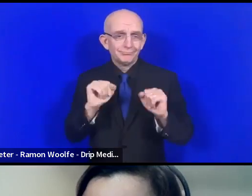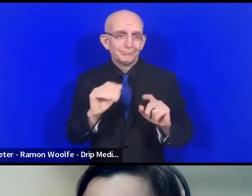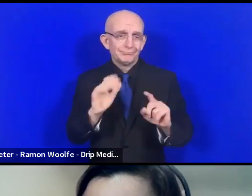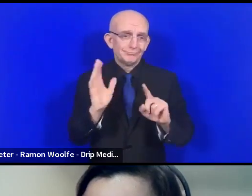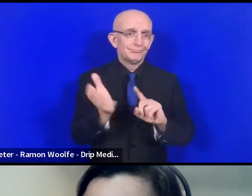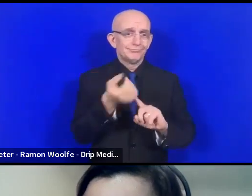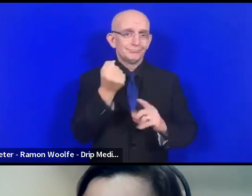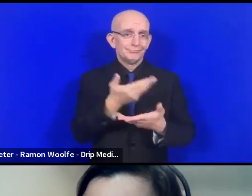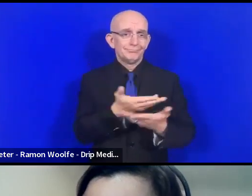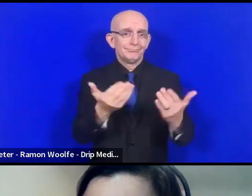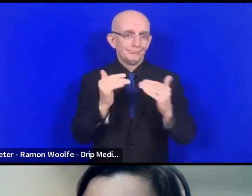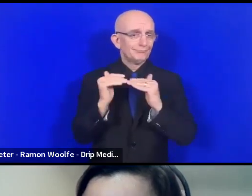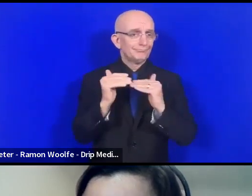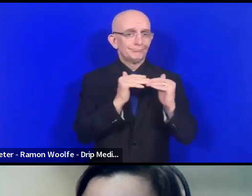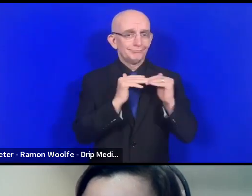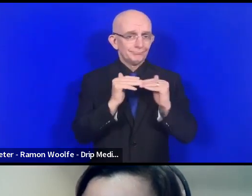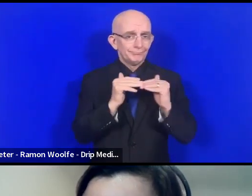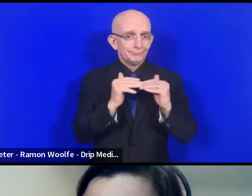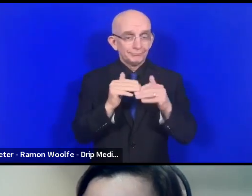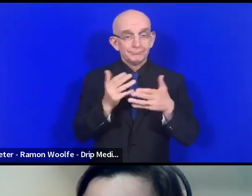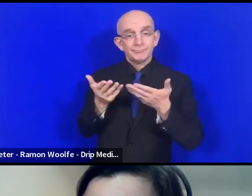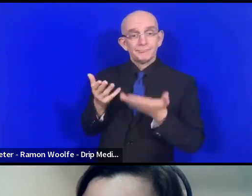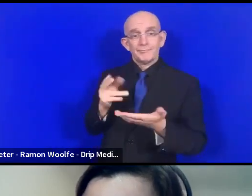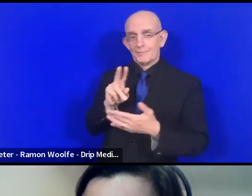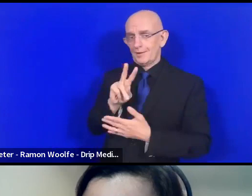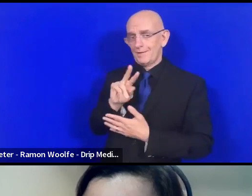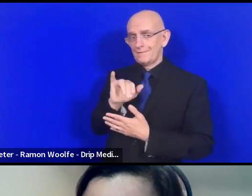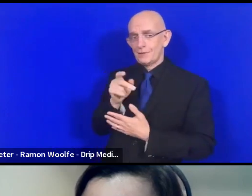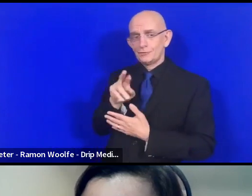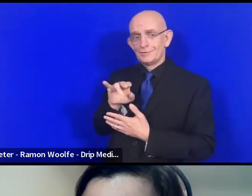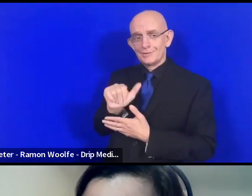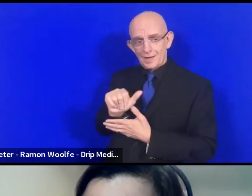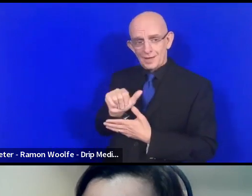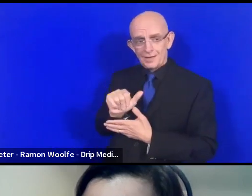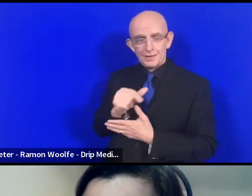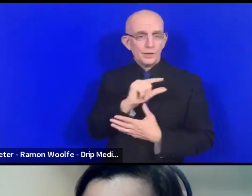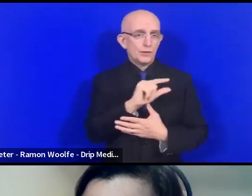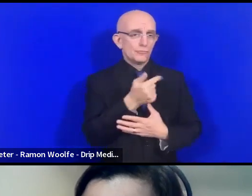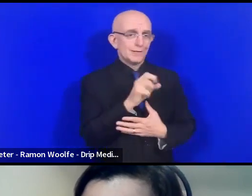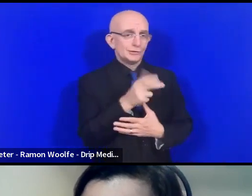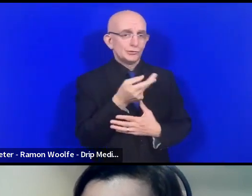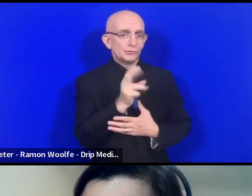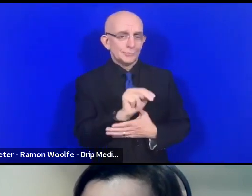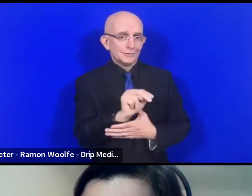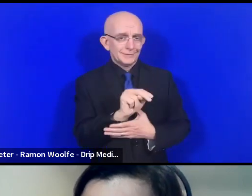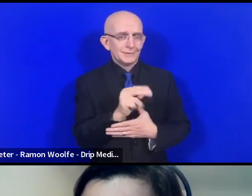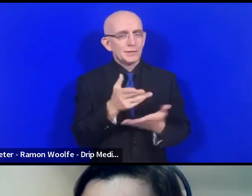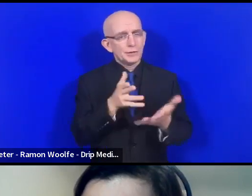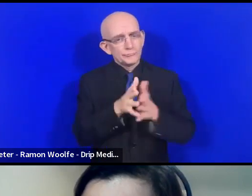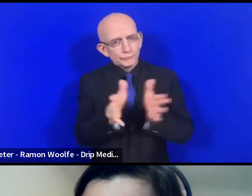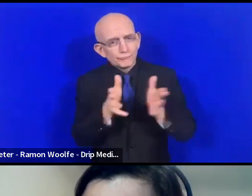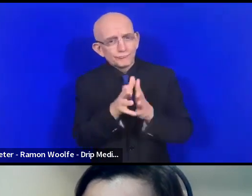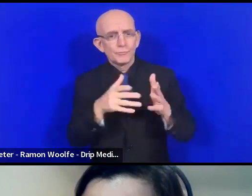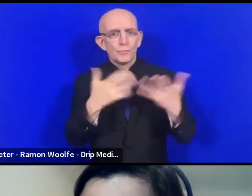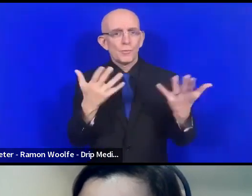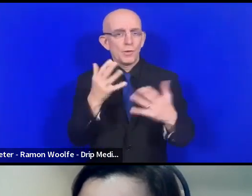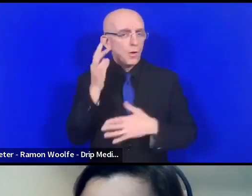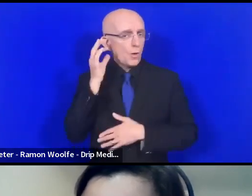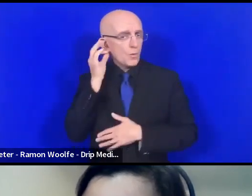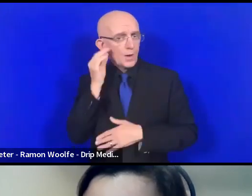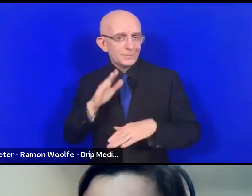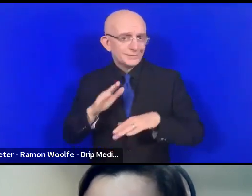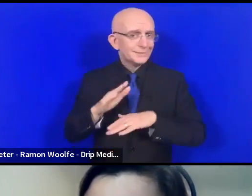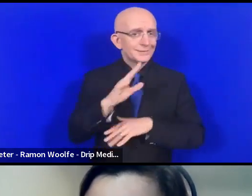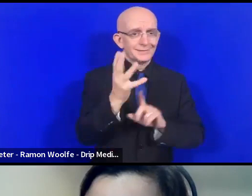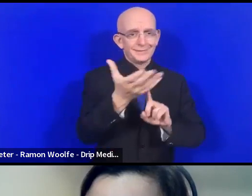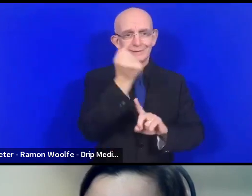and Gretchen about how the Women Deliver Conference was put together and how accessibility and inclusivity were prioritized.